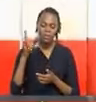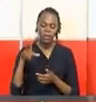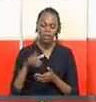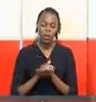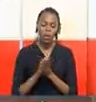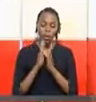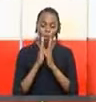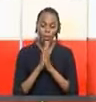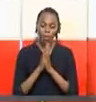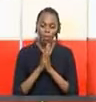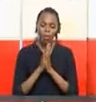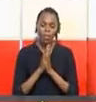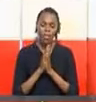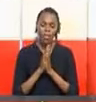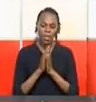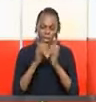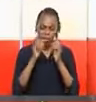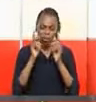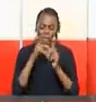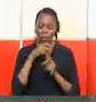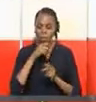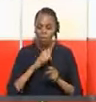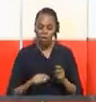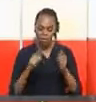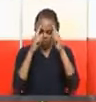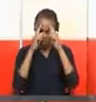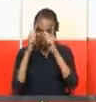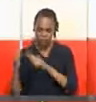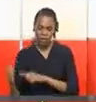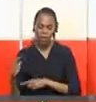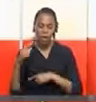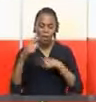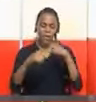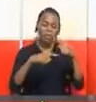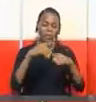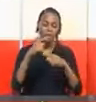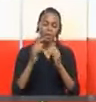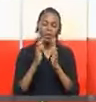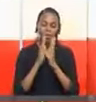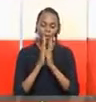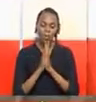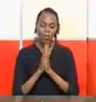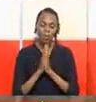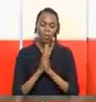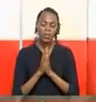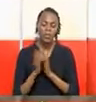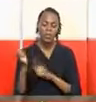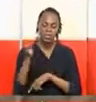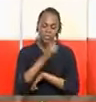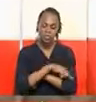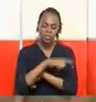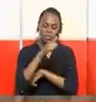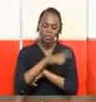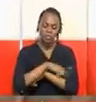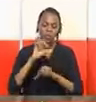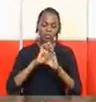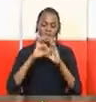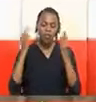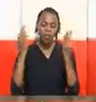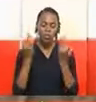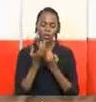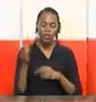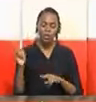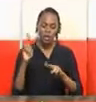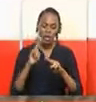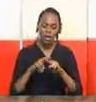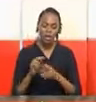and other late relatives. He continued to pray for them every day and made sure that we as a family had a